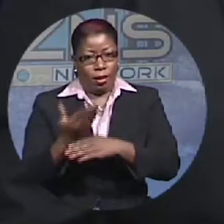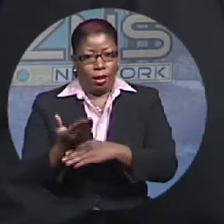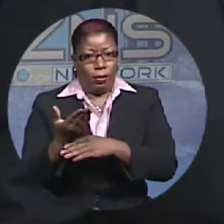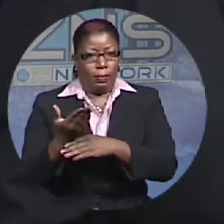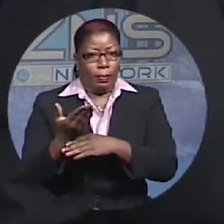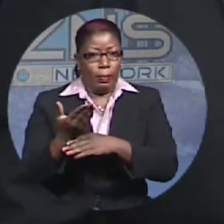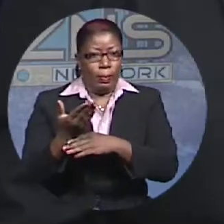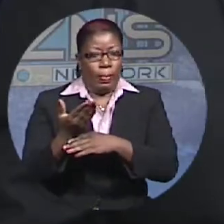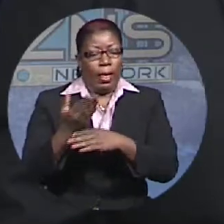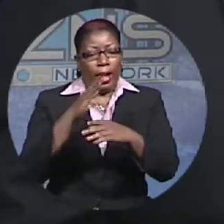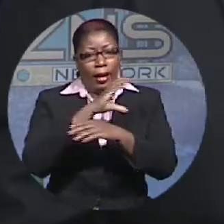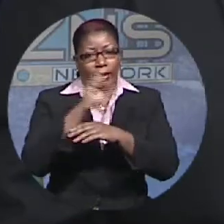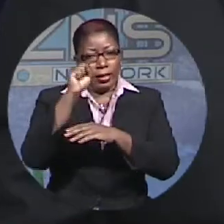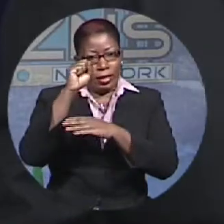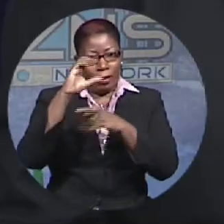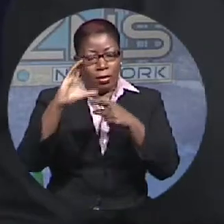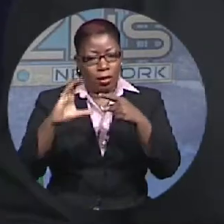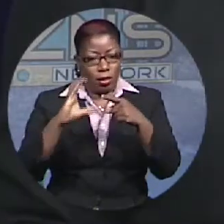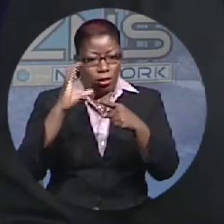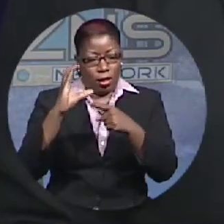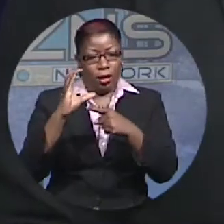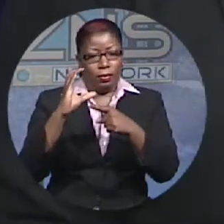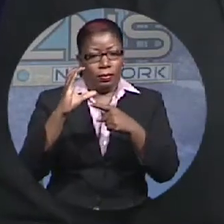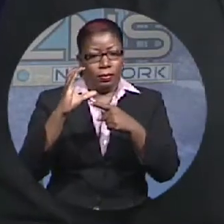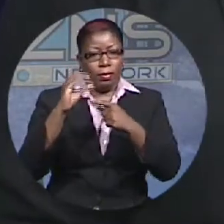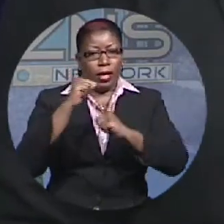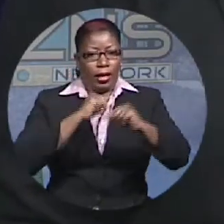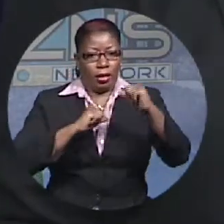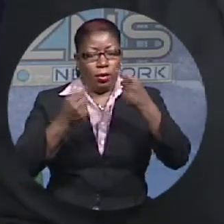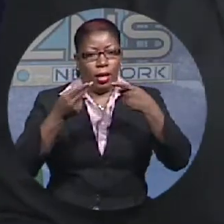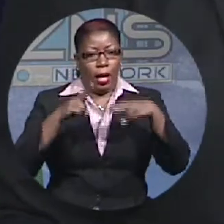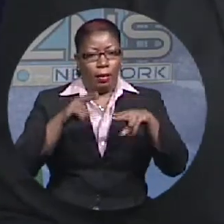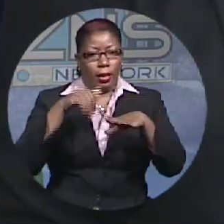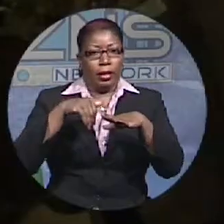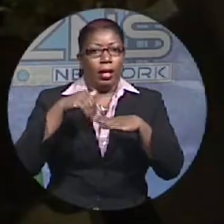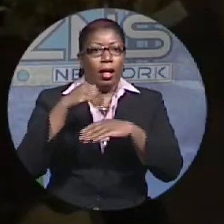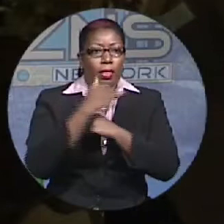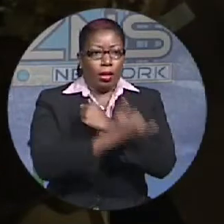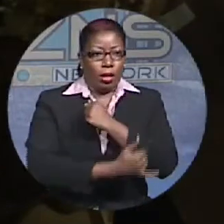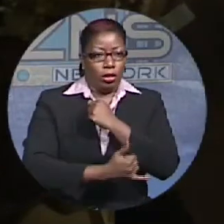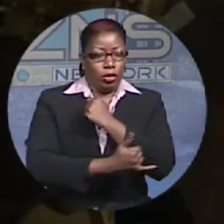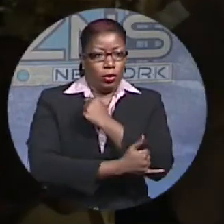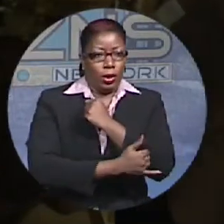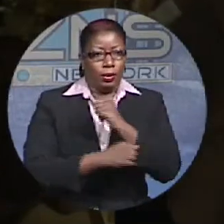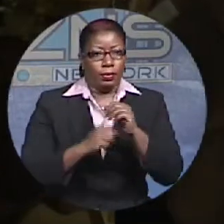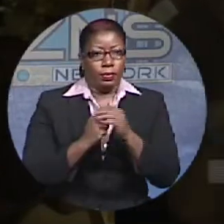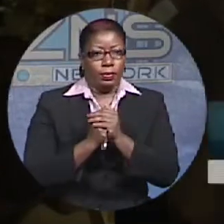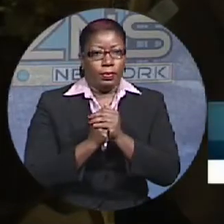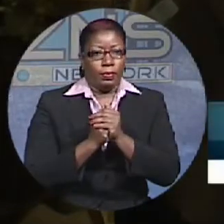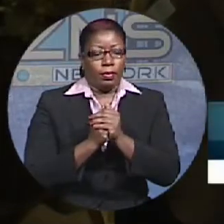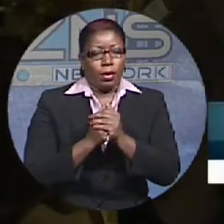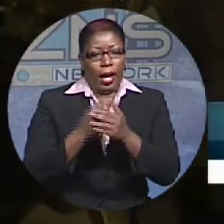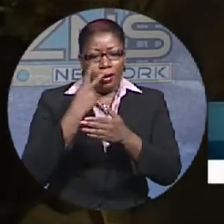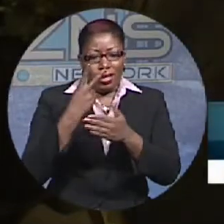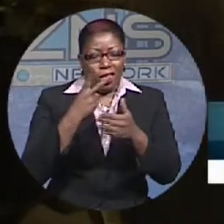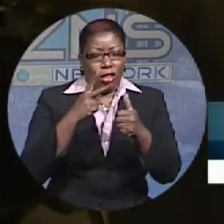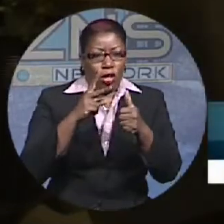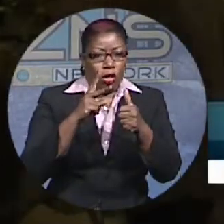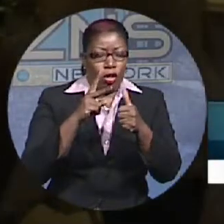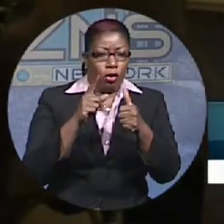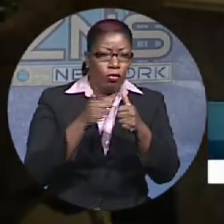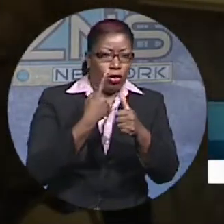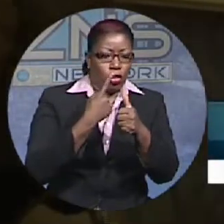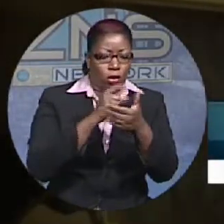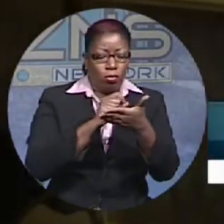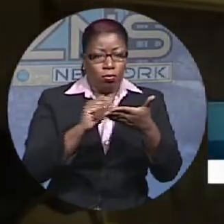all stem cell research activities which could take place in the country. Well, I've seen the first draft. I don't know if they've